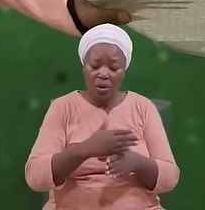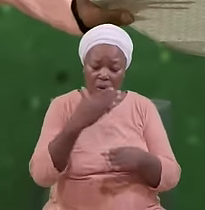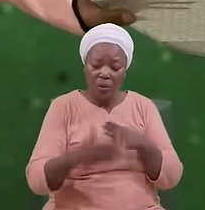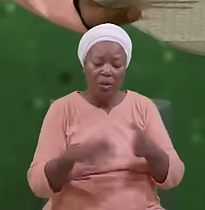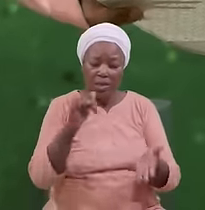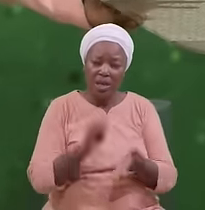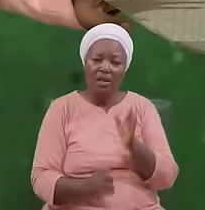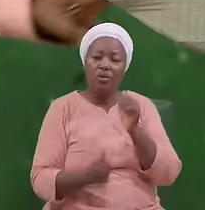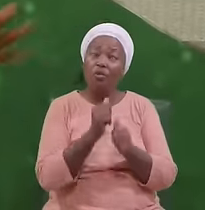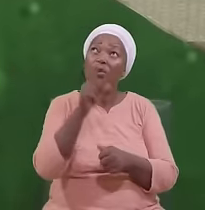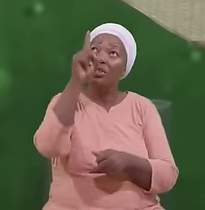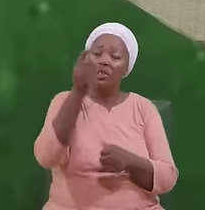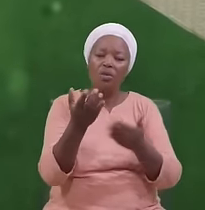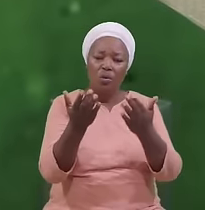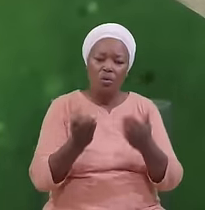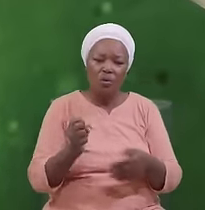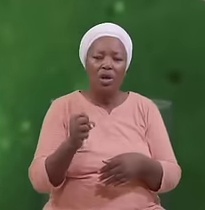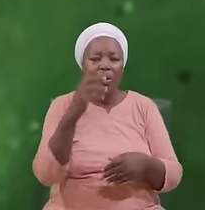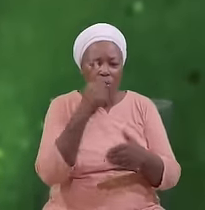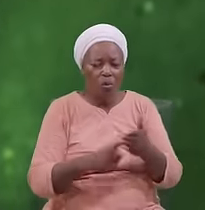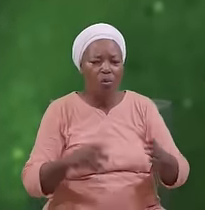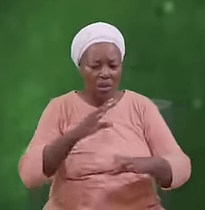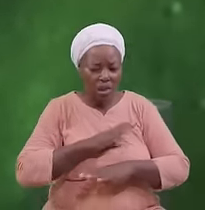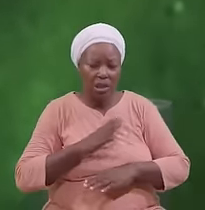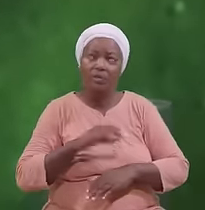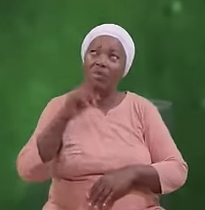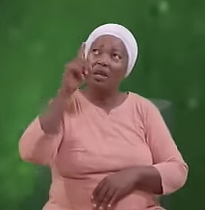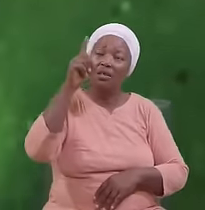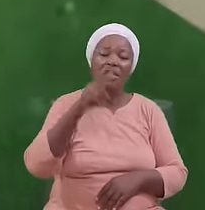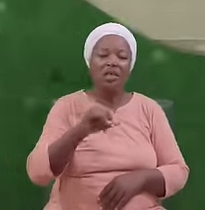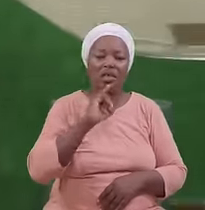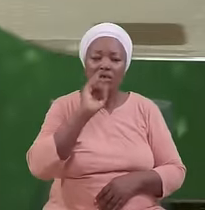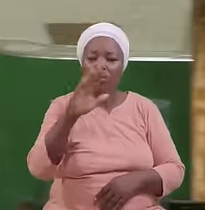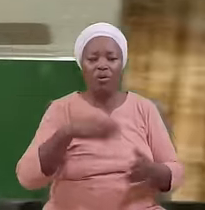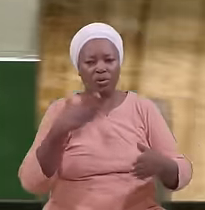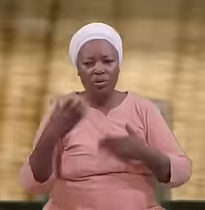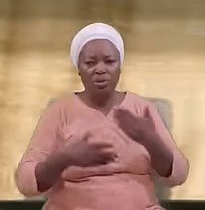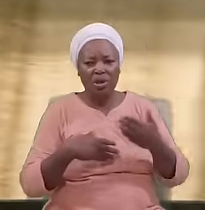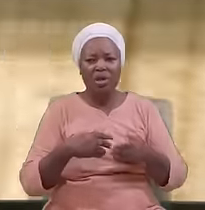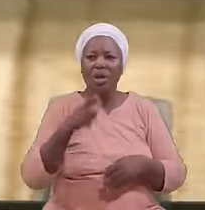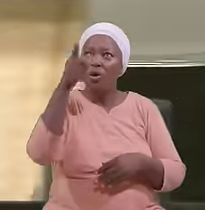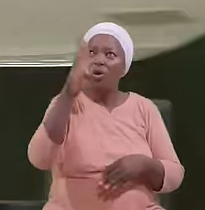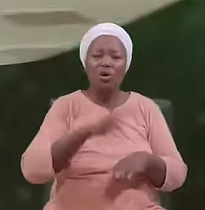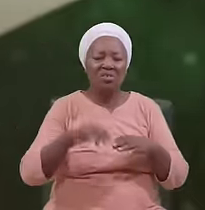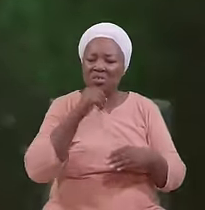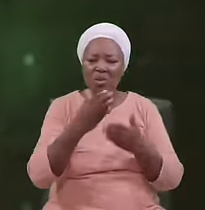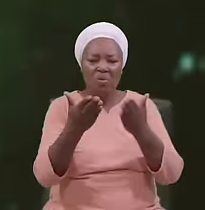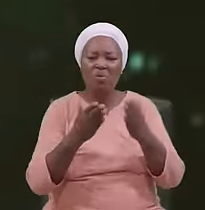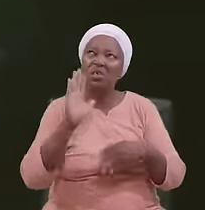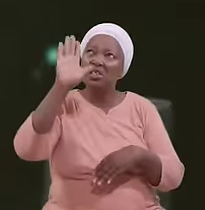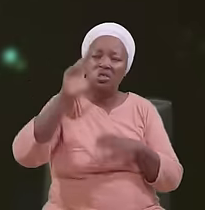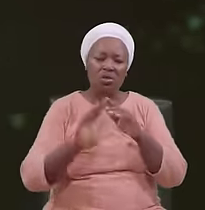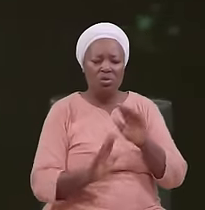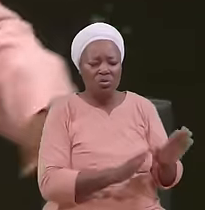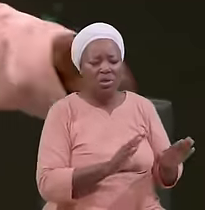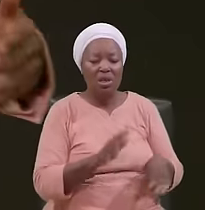please. What pleases him? Your joy. He doesn't want his children to be sad and